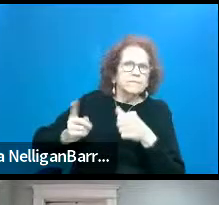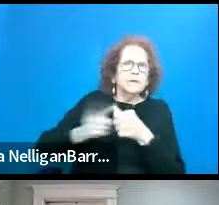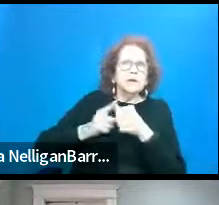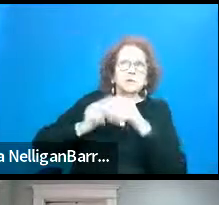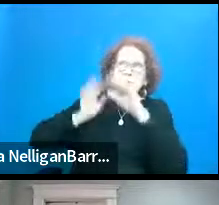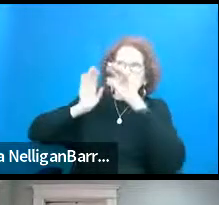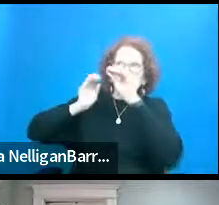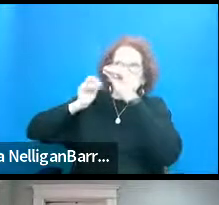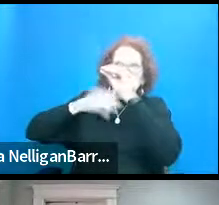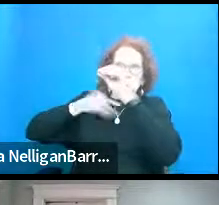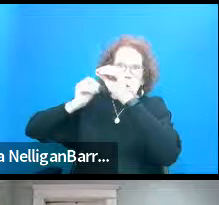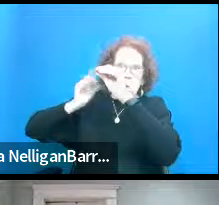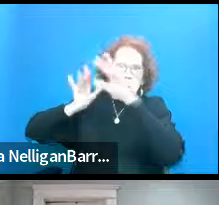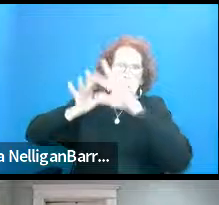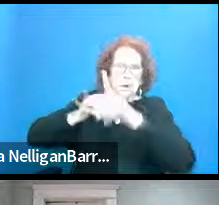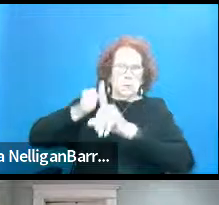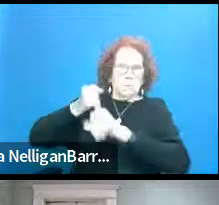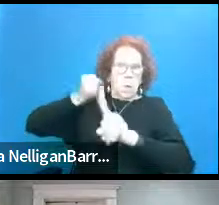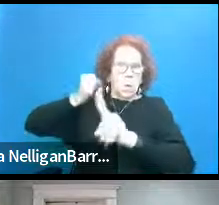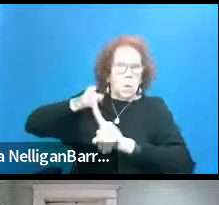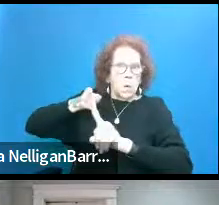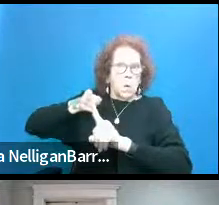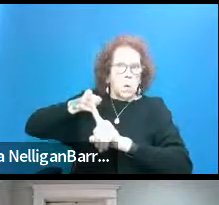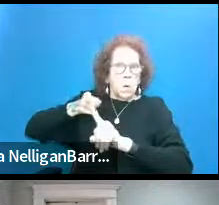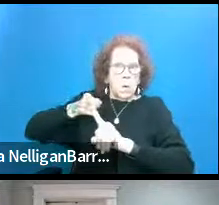what we can do to improve upon that.